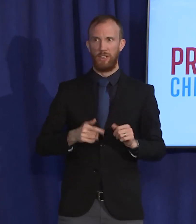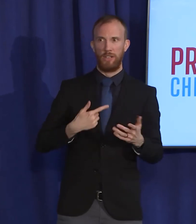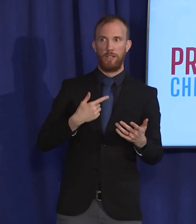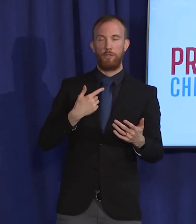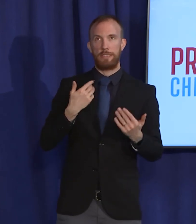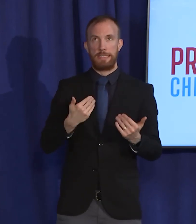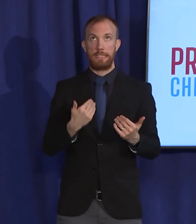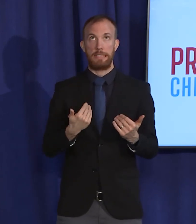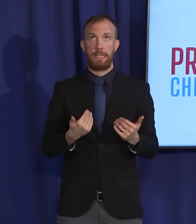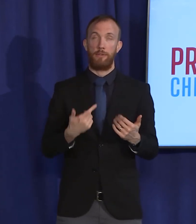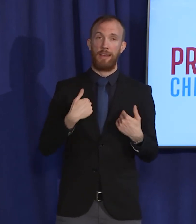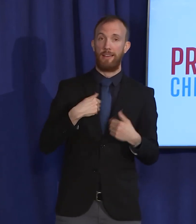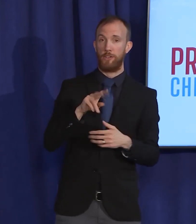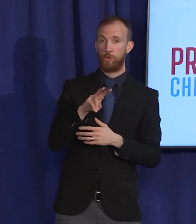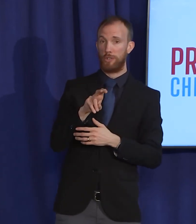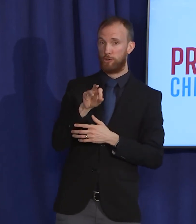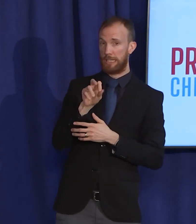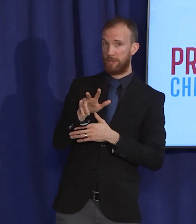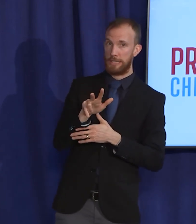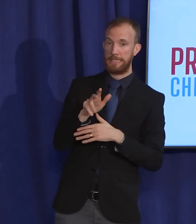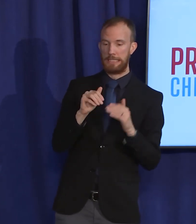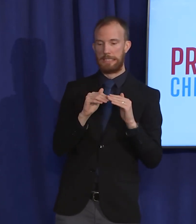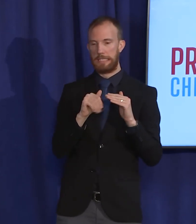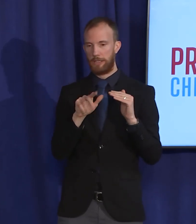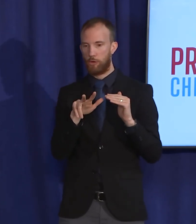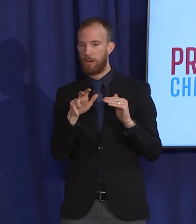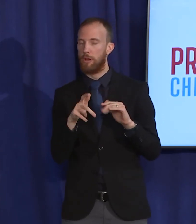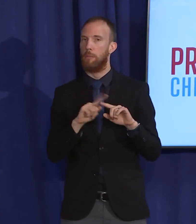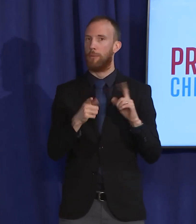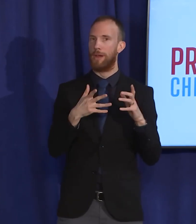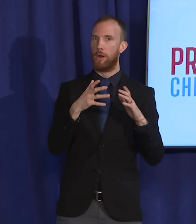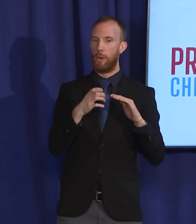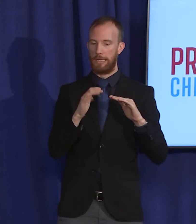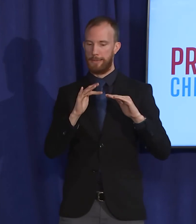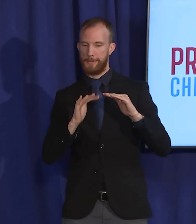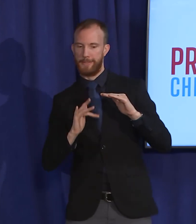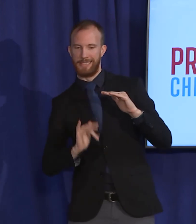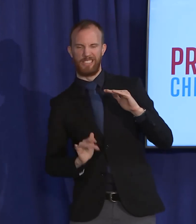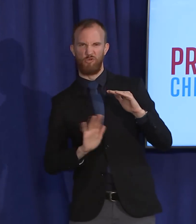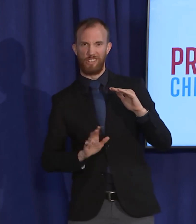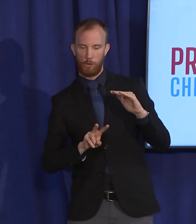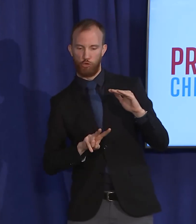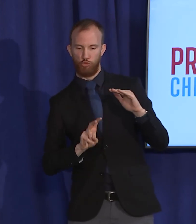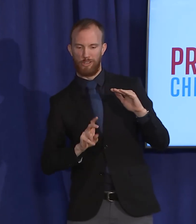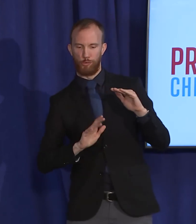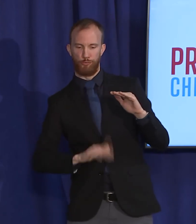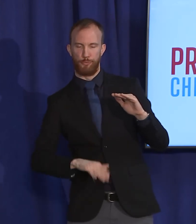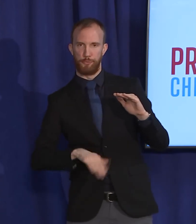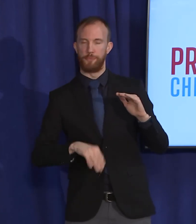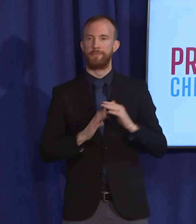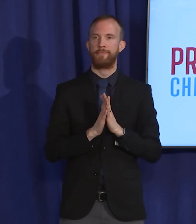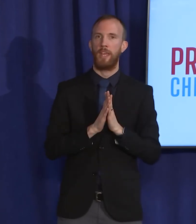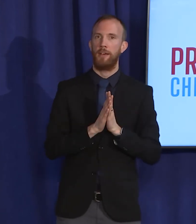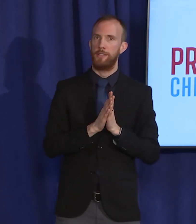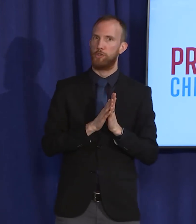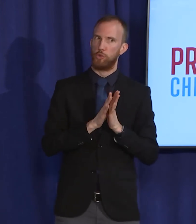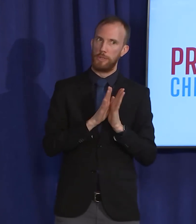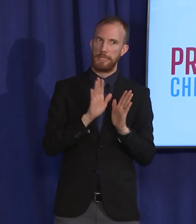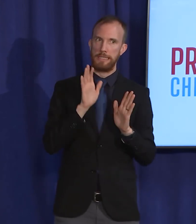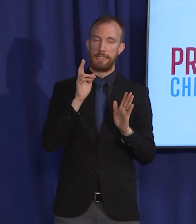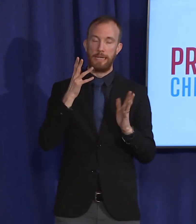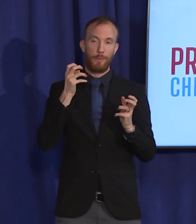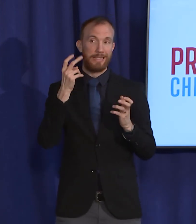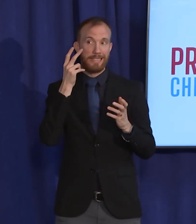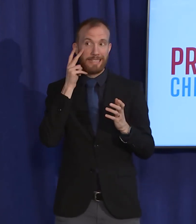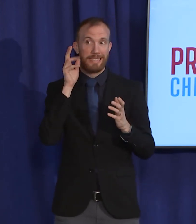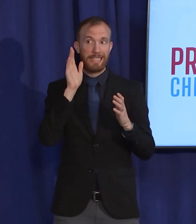at 293, just under 300, but not where we want to be. And so seeing those numbers hopefully